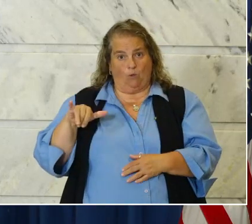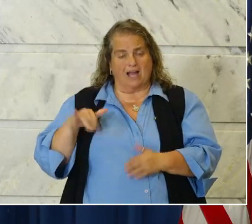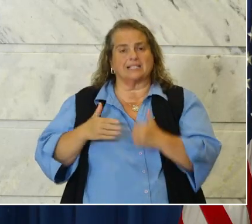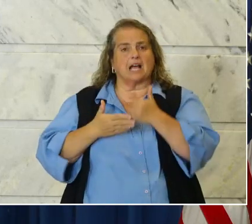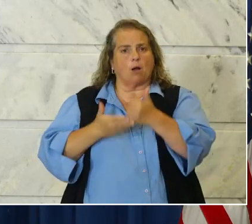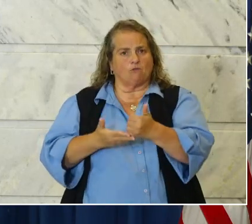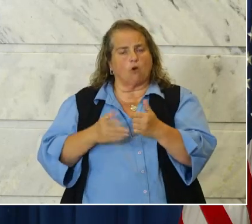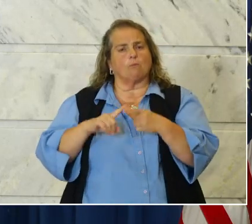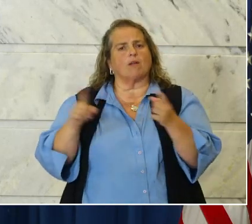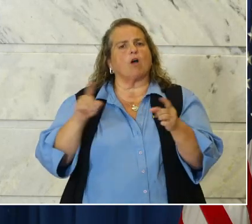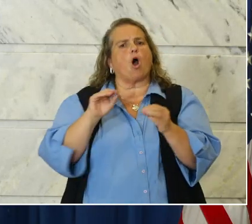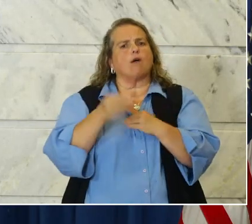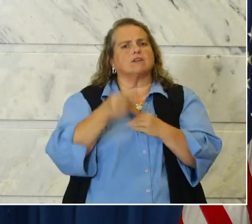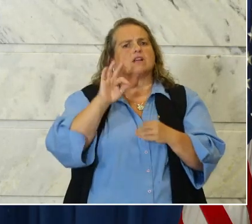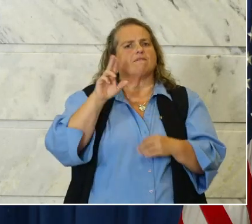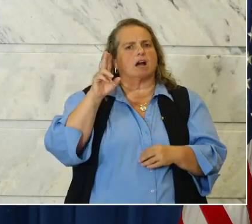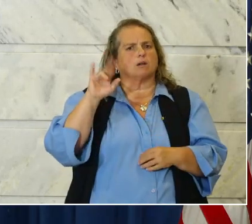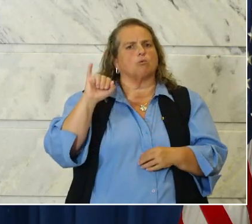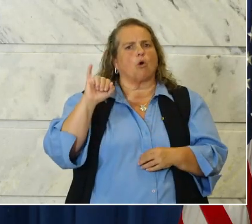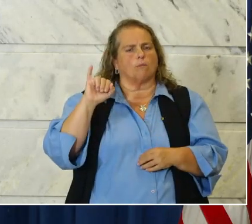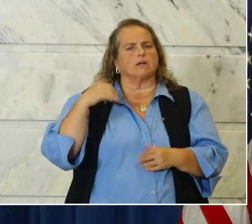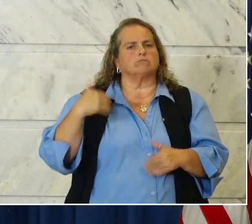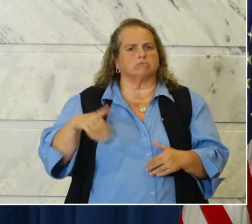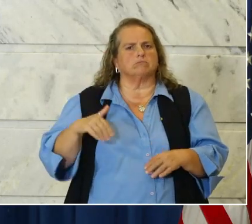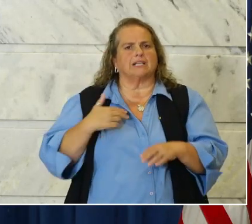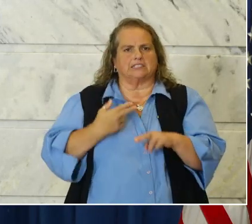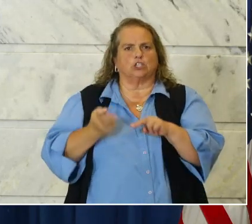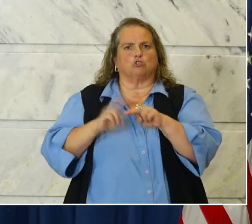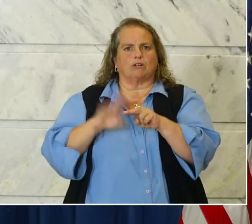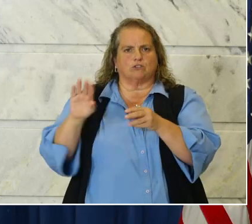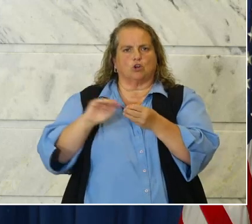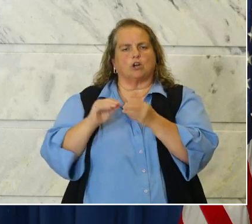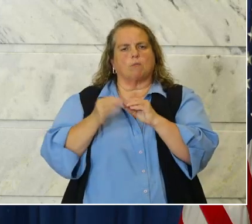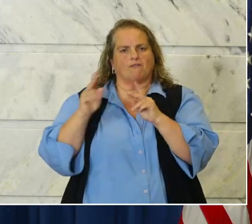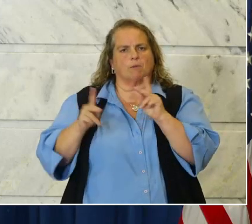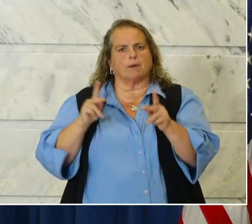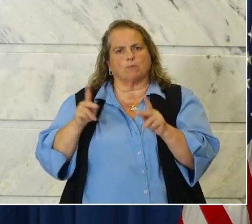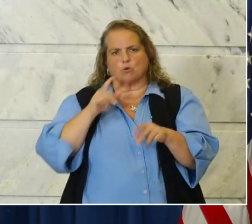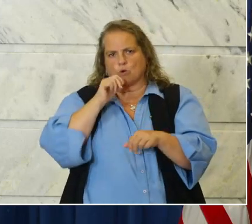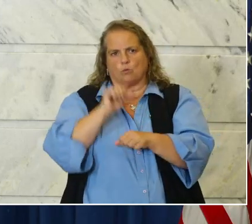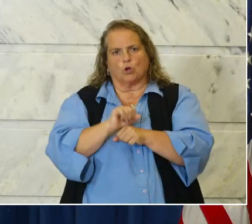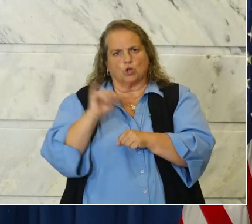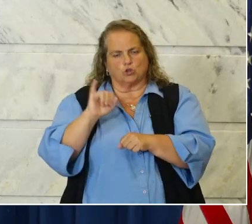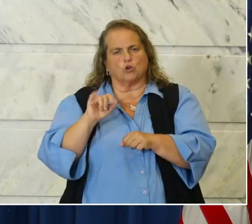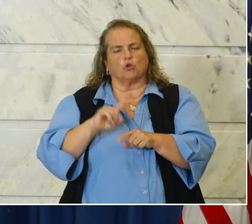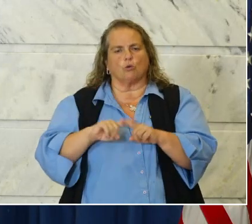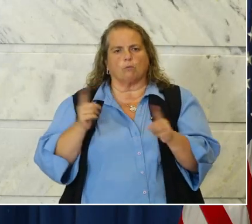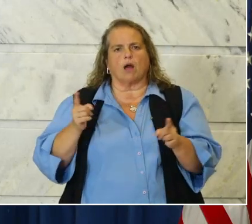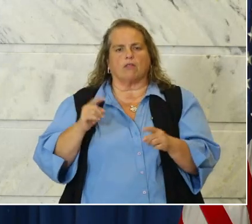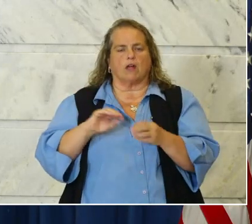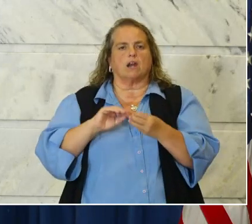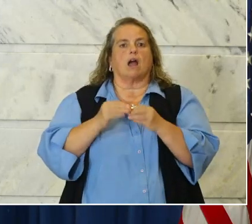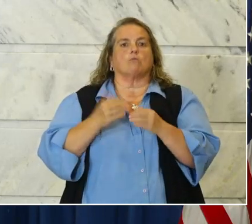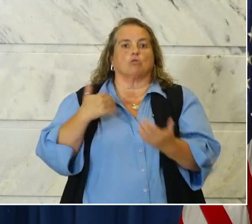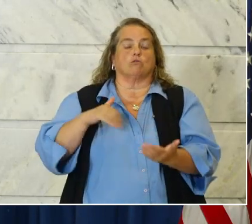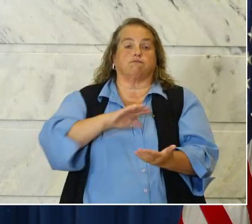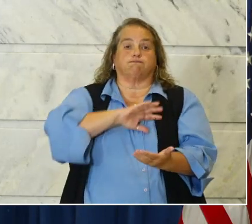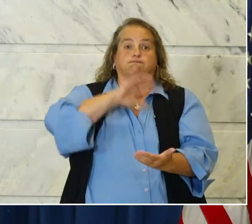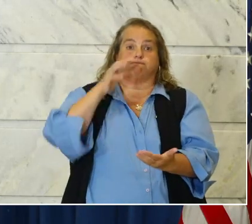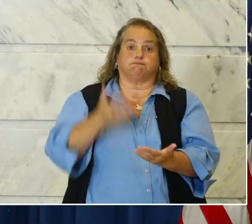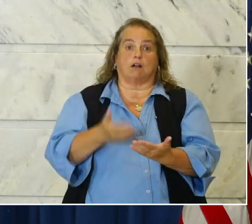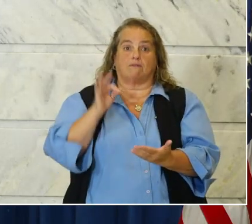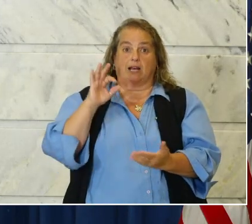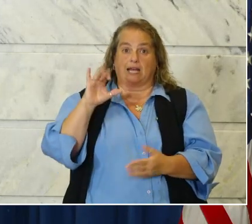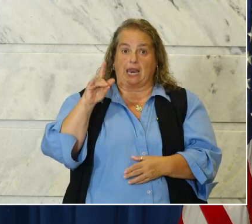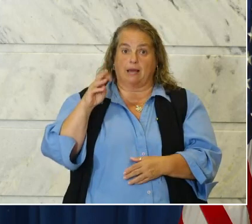Unemployment has also significantly increased their number of people who are working, but the volume is significant.